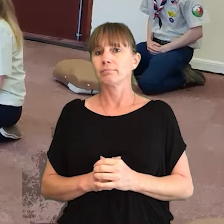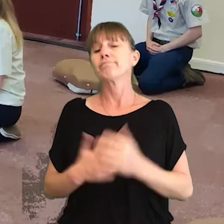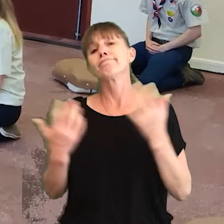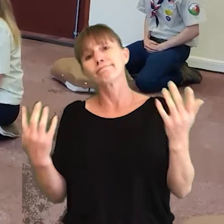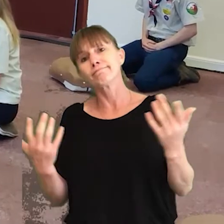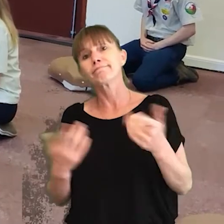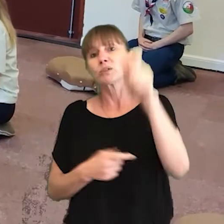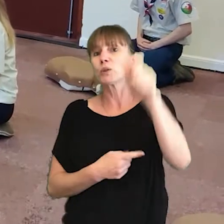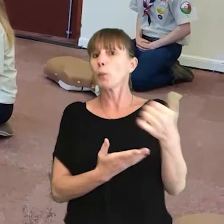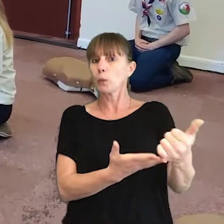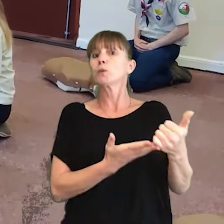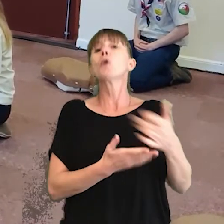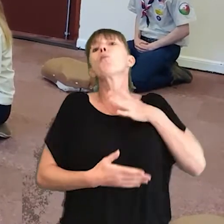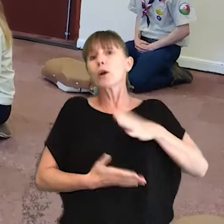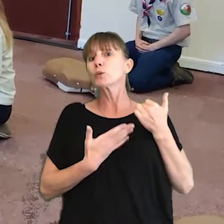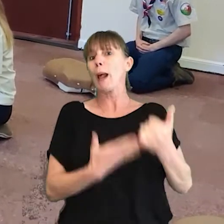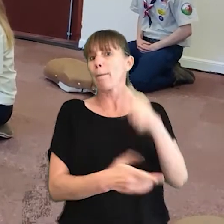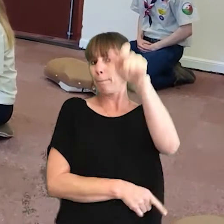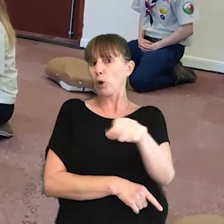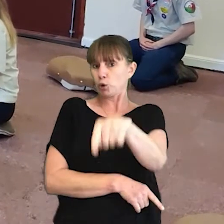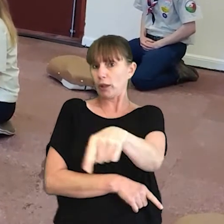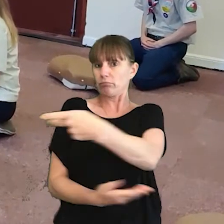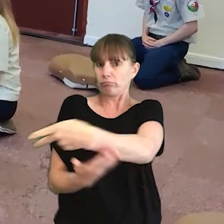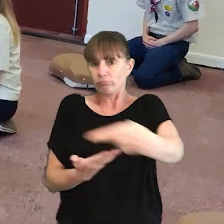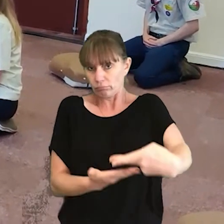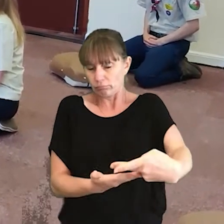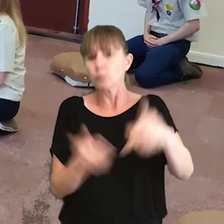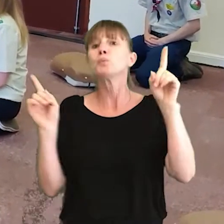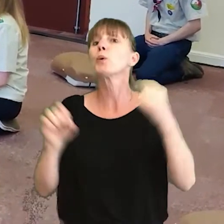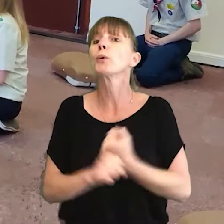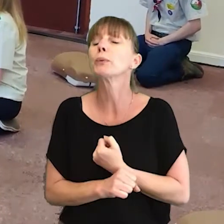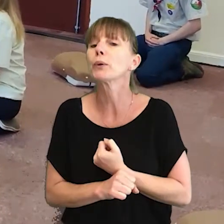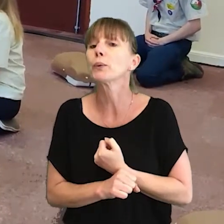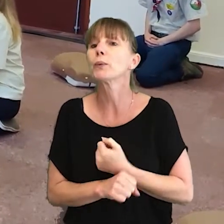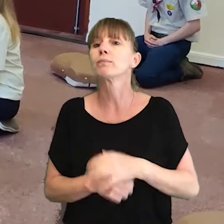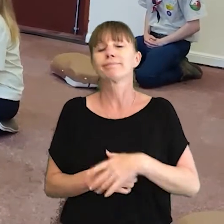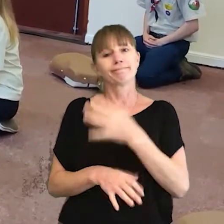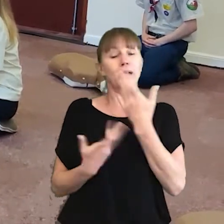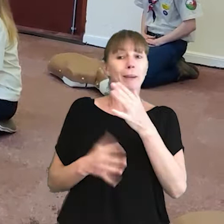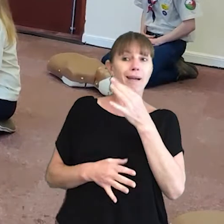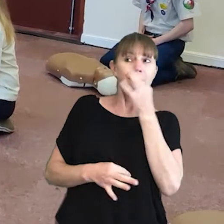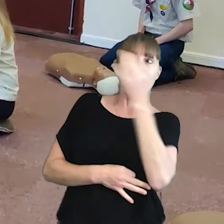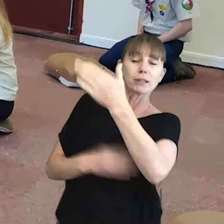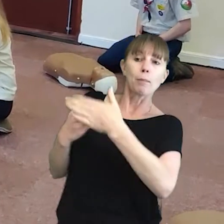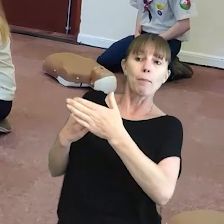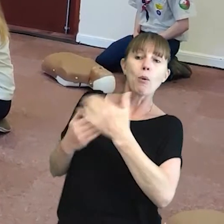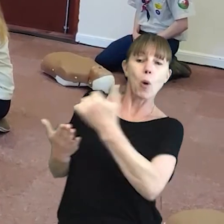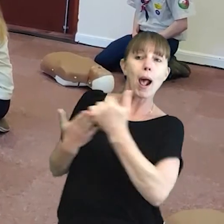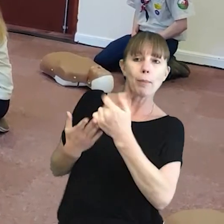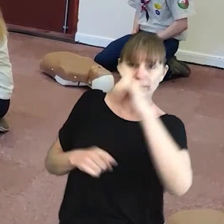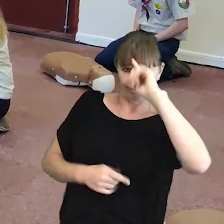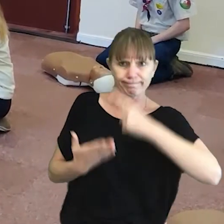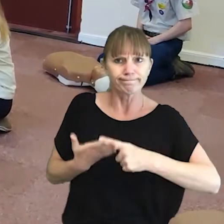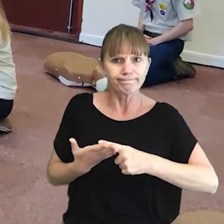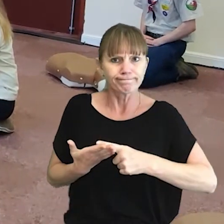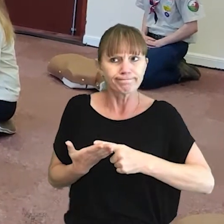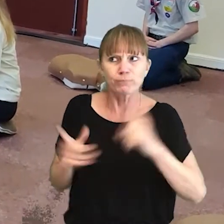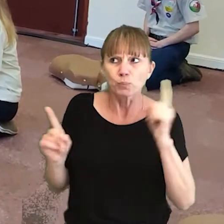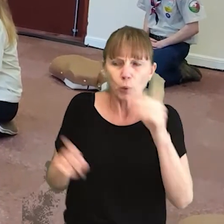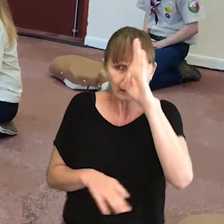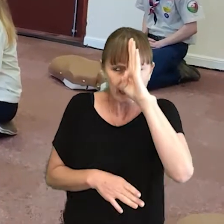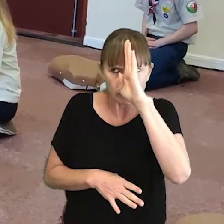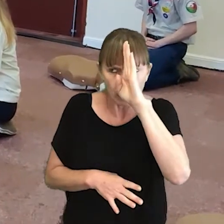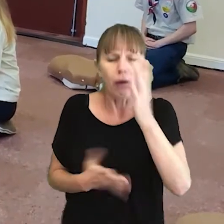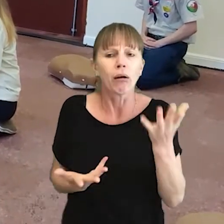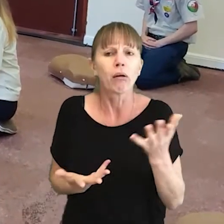We still want to help the person. What could we do? Call for more help. Call for more help, depending on what the danger was. Perhaps